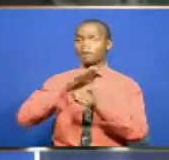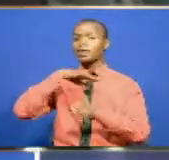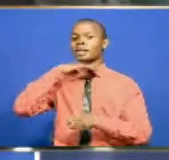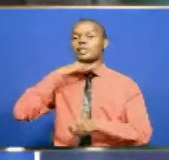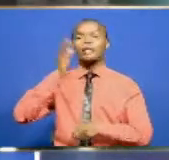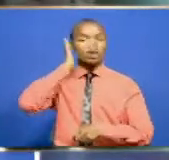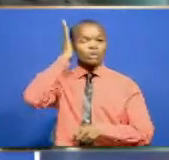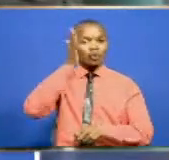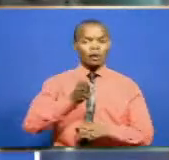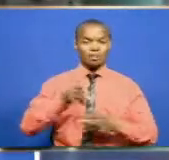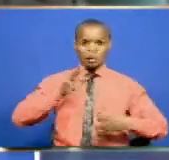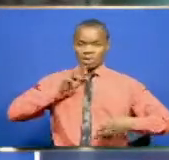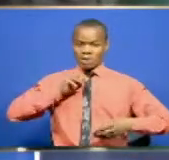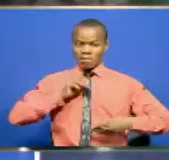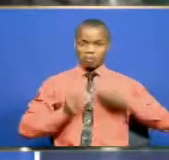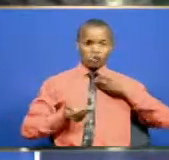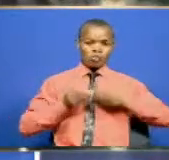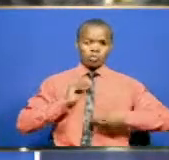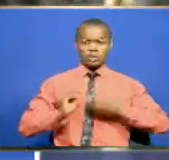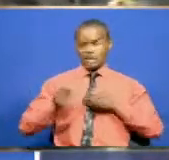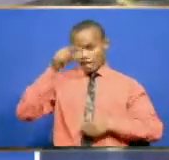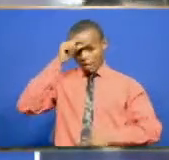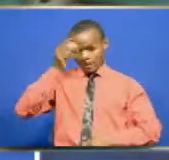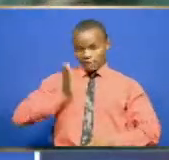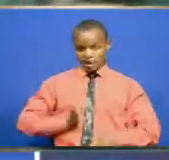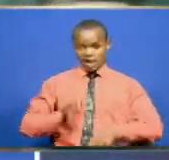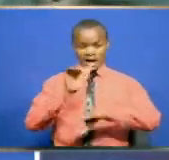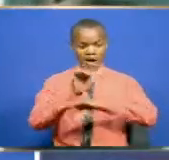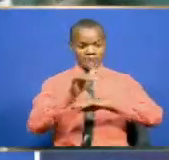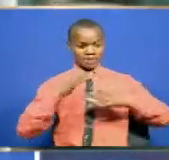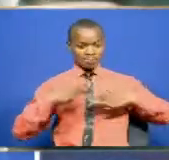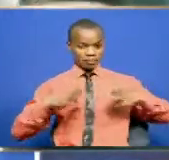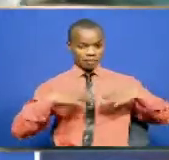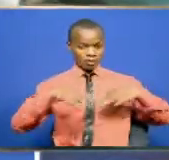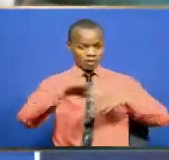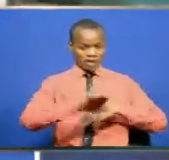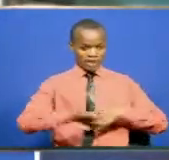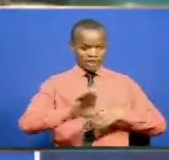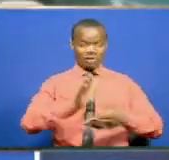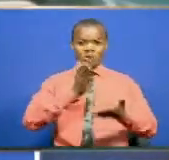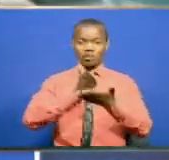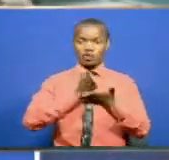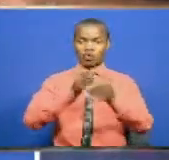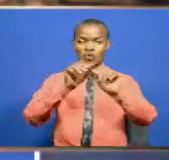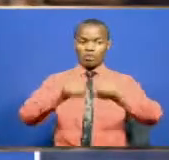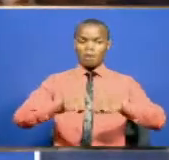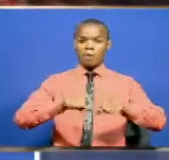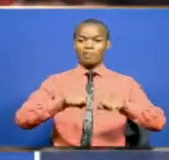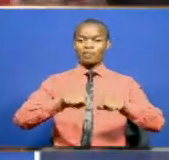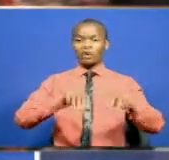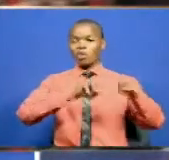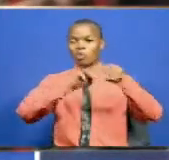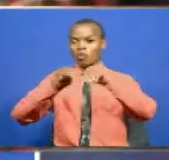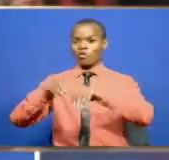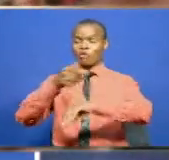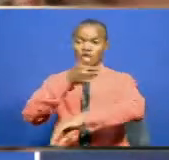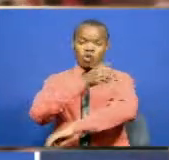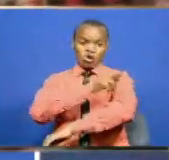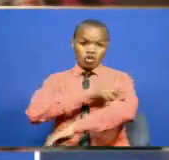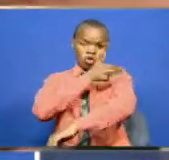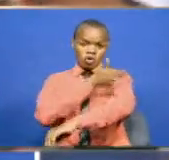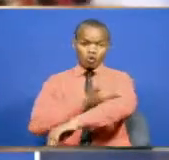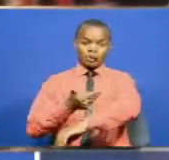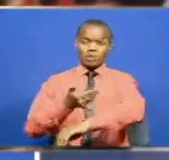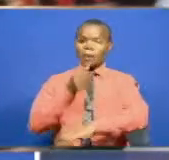Governor Sospeter Ojamong encourages Busia residents to consider private and missionary hospitals, saying talks to end the